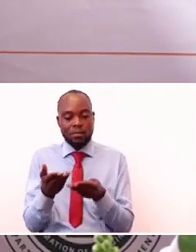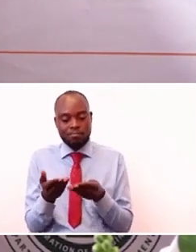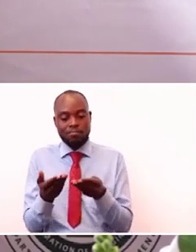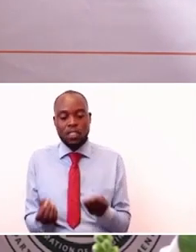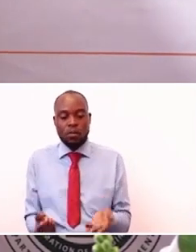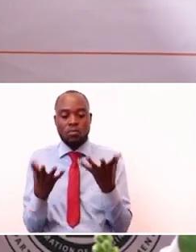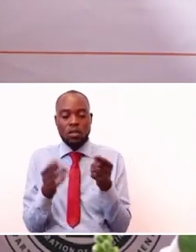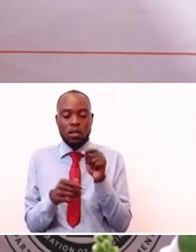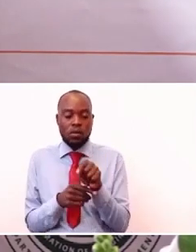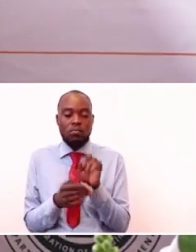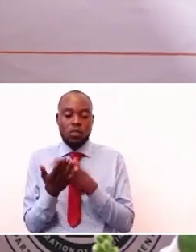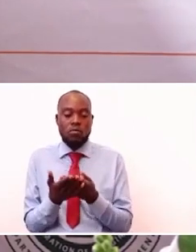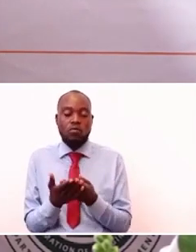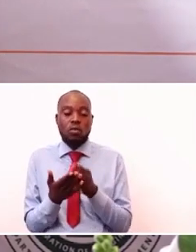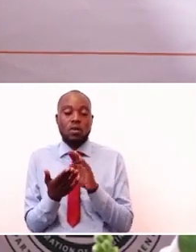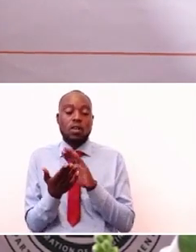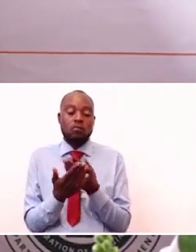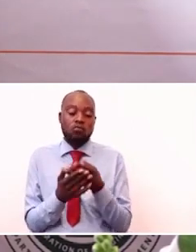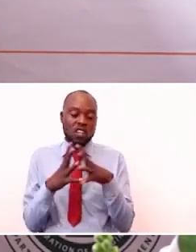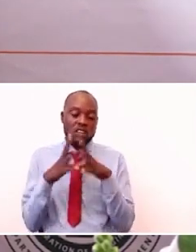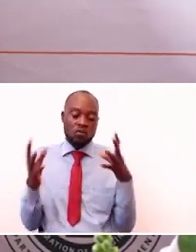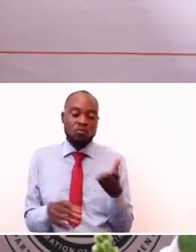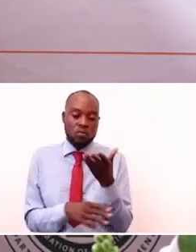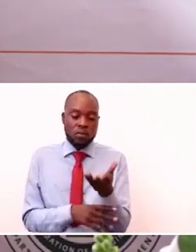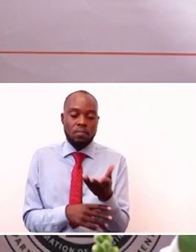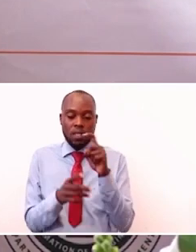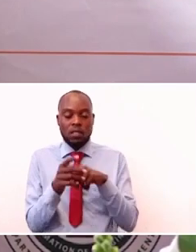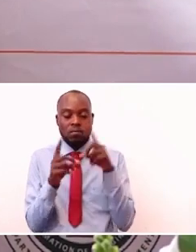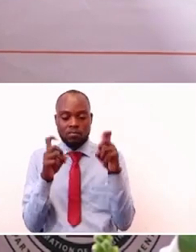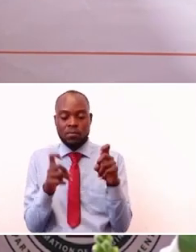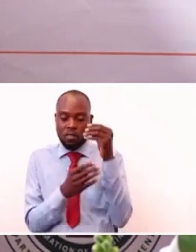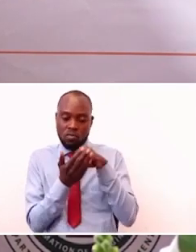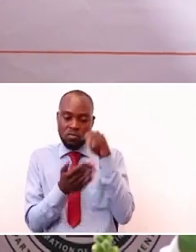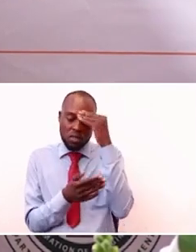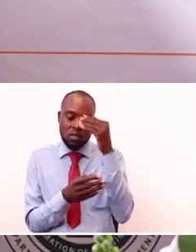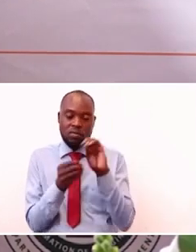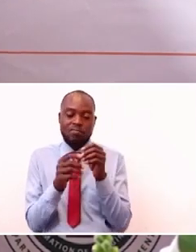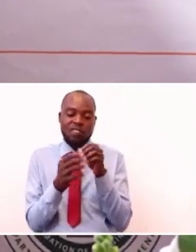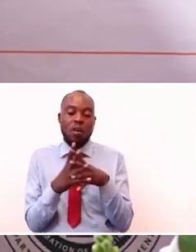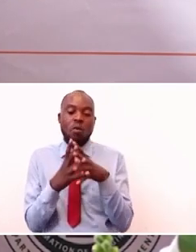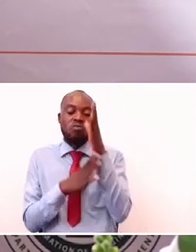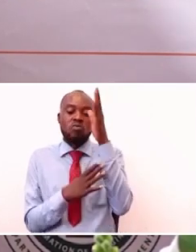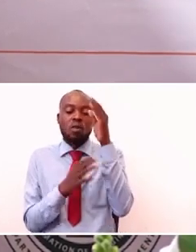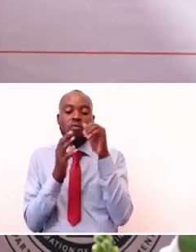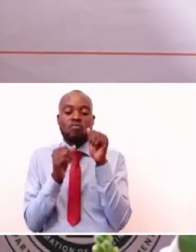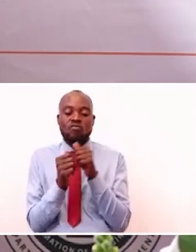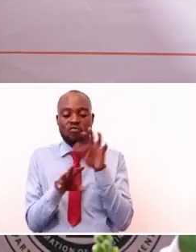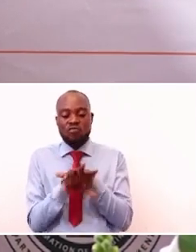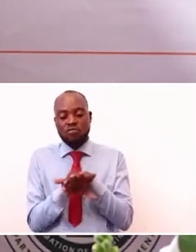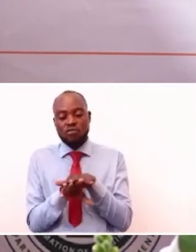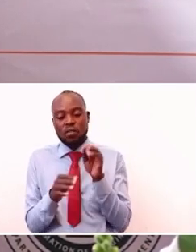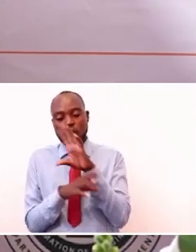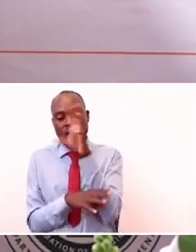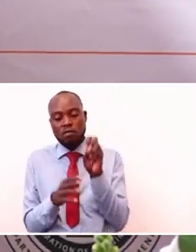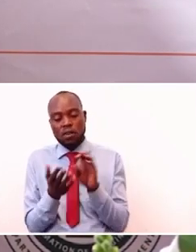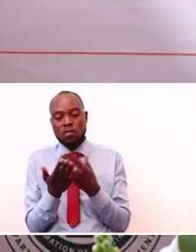because the biggest reason digital lending has grown so fast in Africa is because